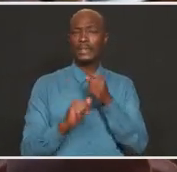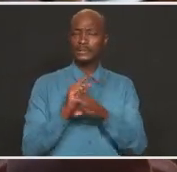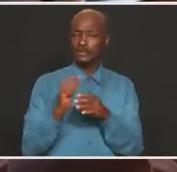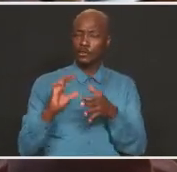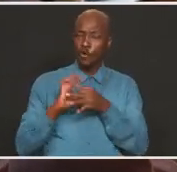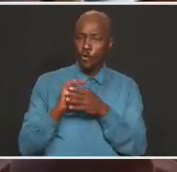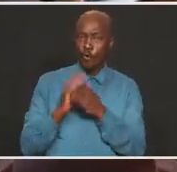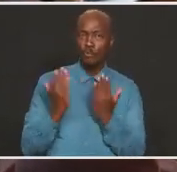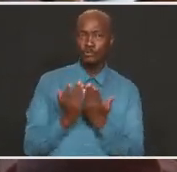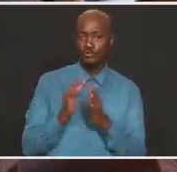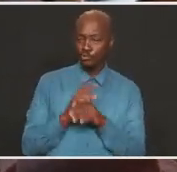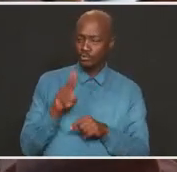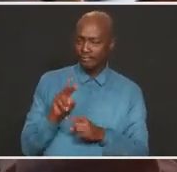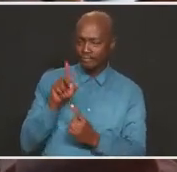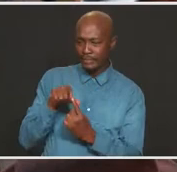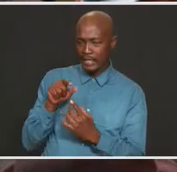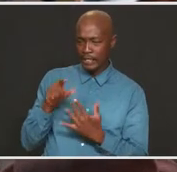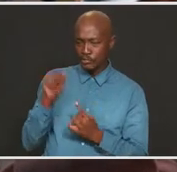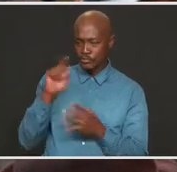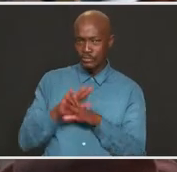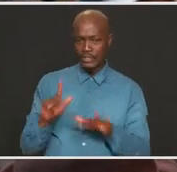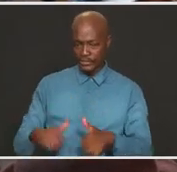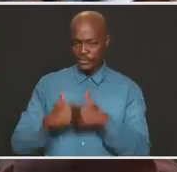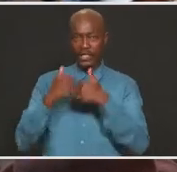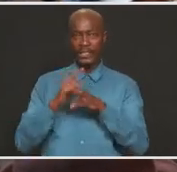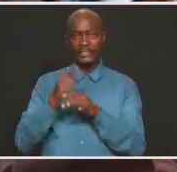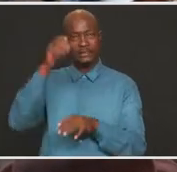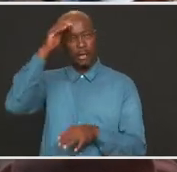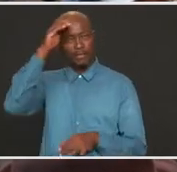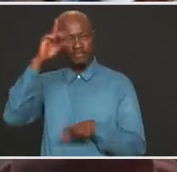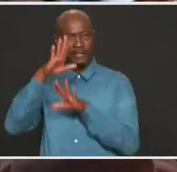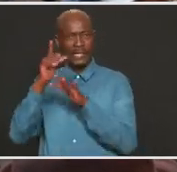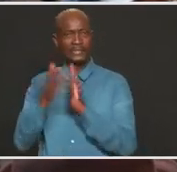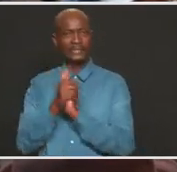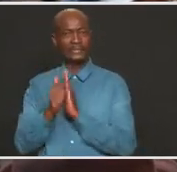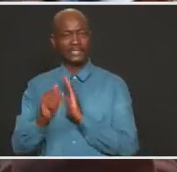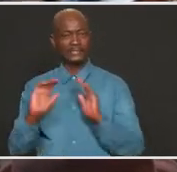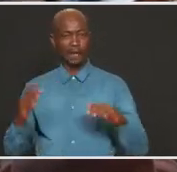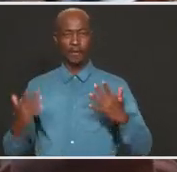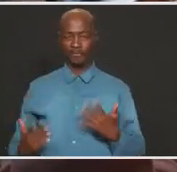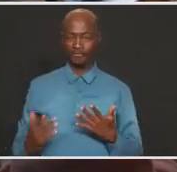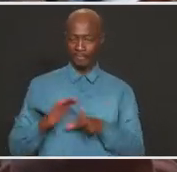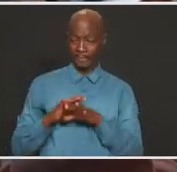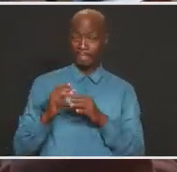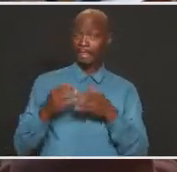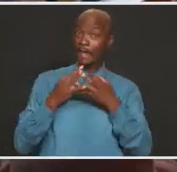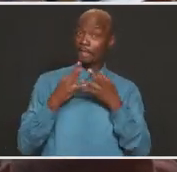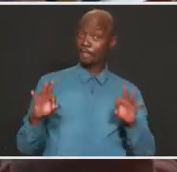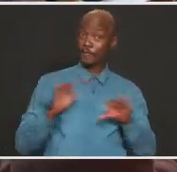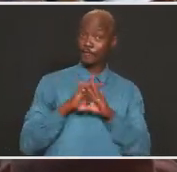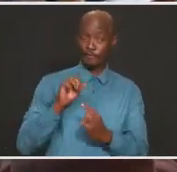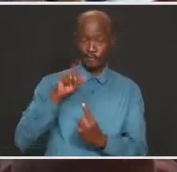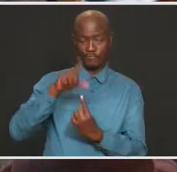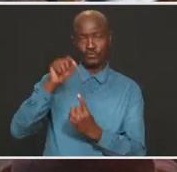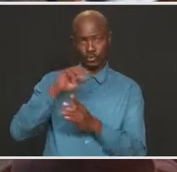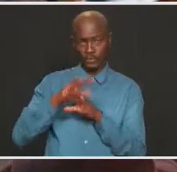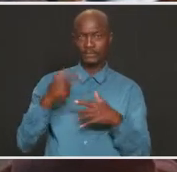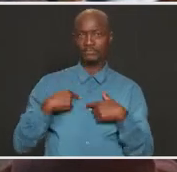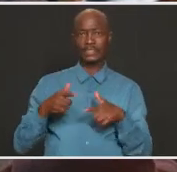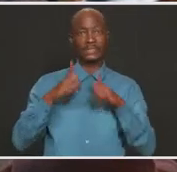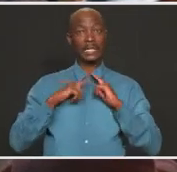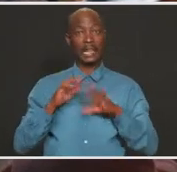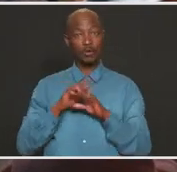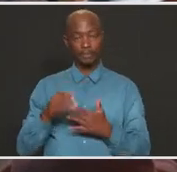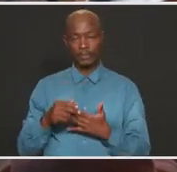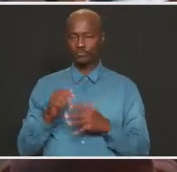realized that the curriculum that I chose really challenged my critical and logical skills the freedom of choice and choosing my curriculum has allowed me to